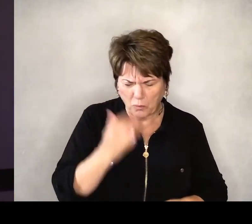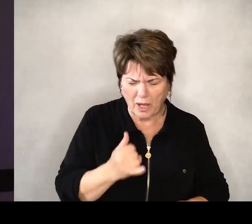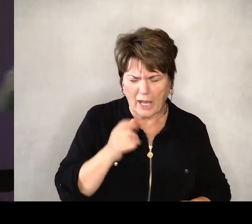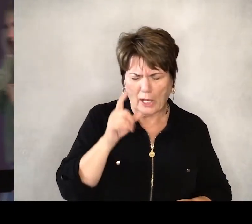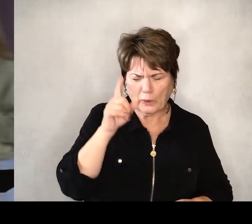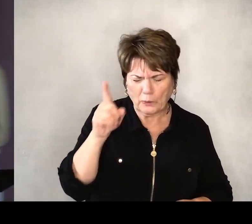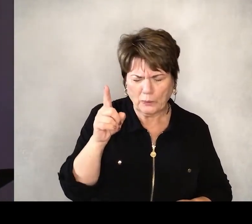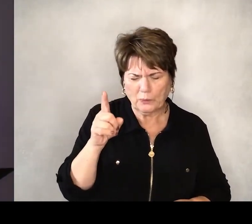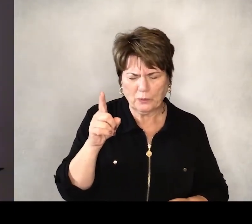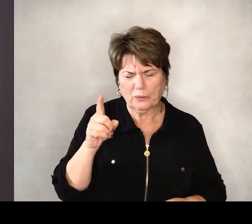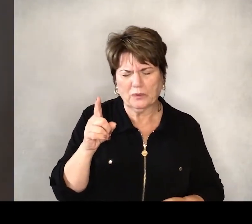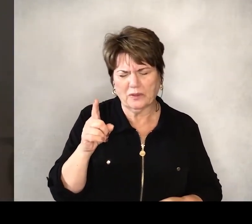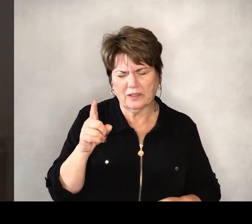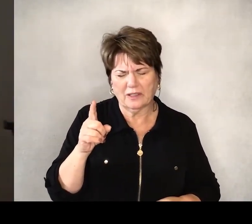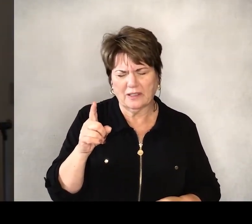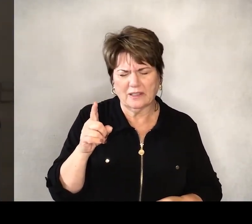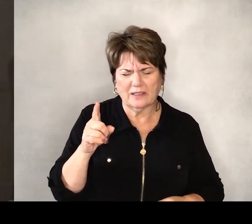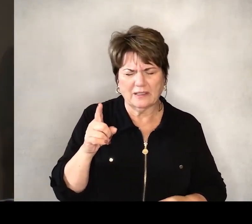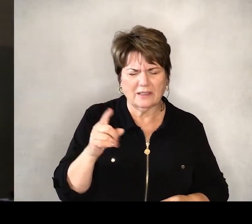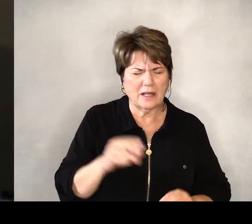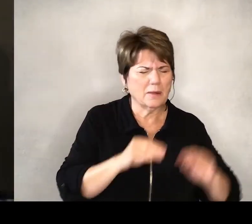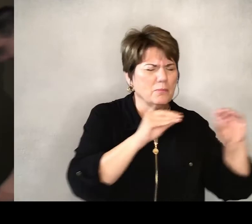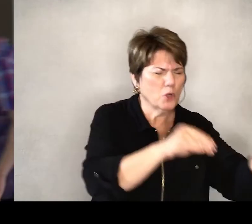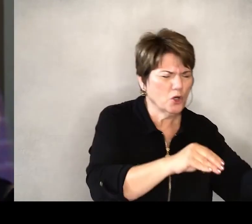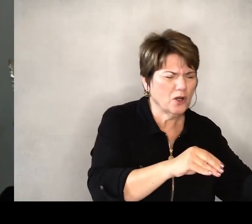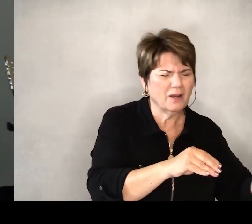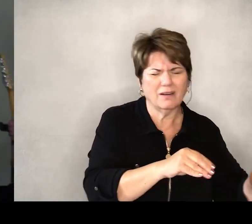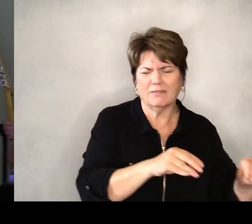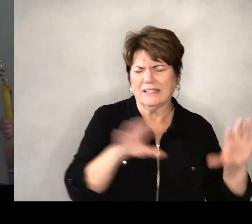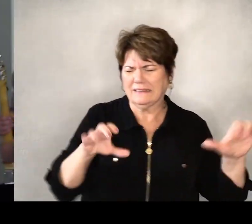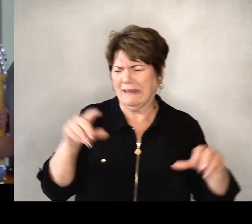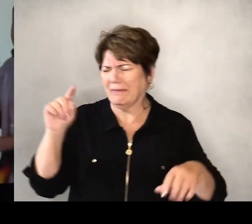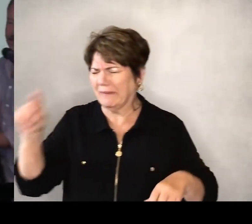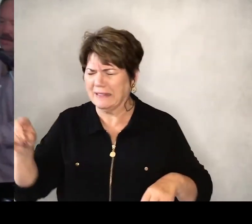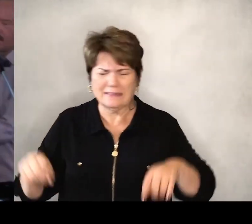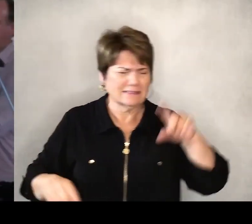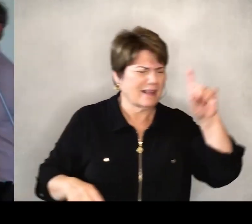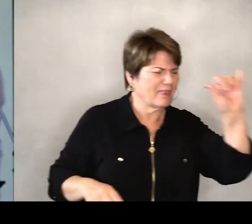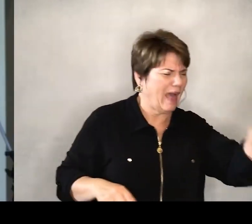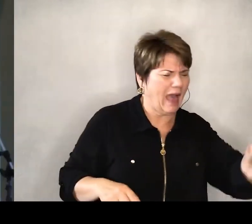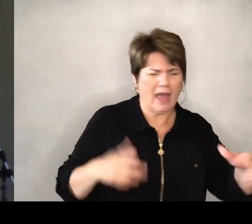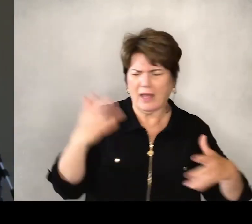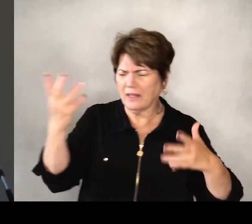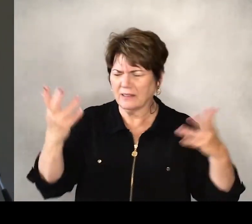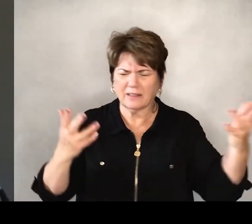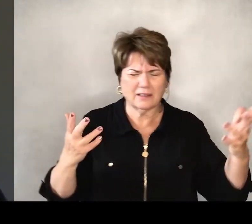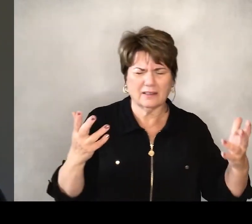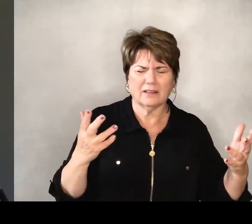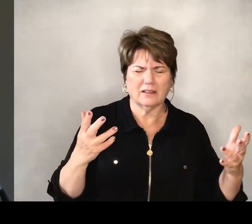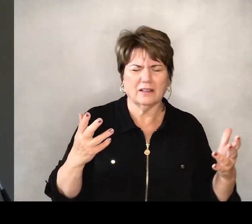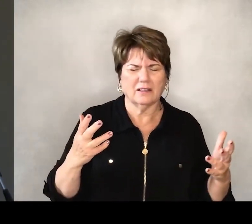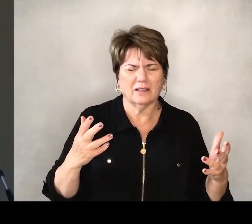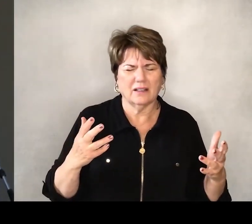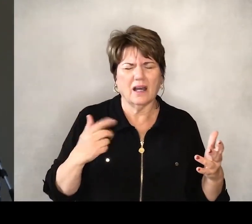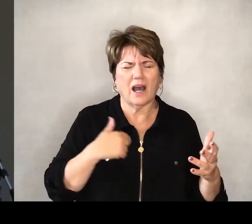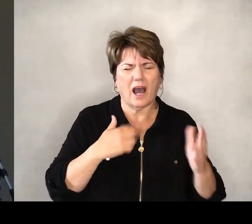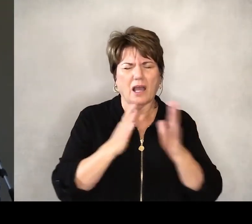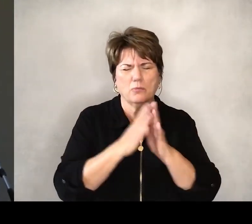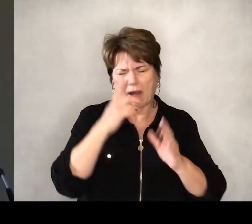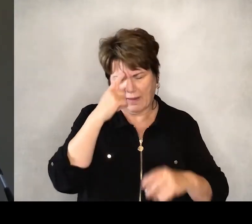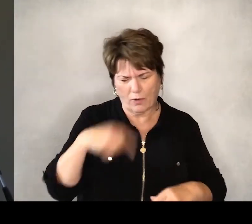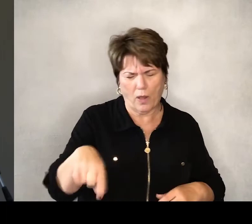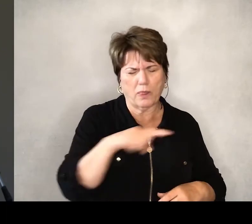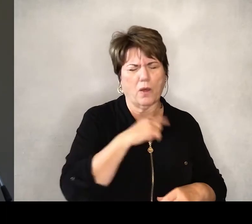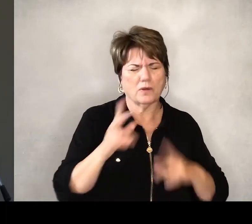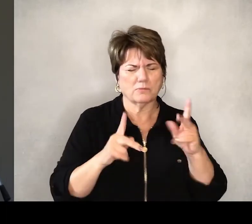that you have sort of moved them or done this or done that or there's this part. And for those folks, I pray that they